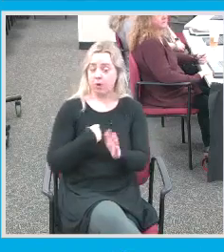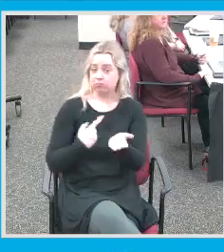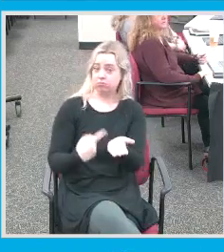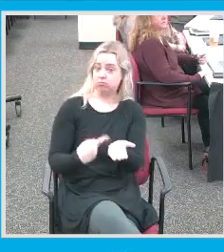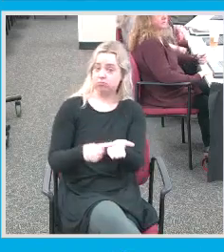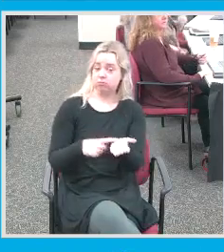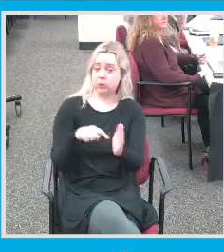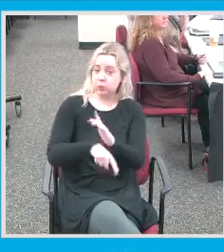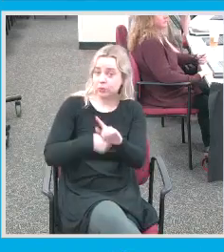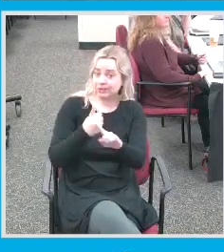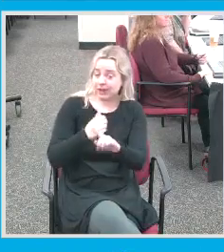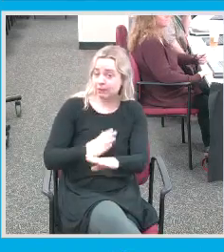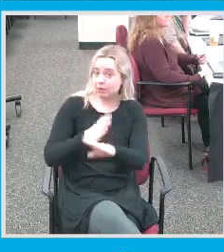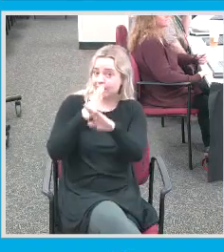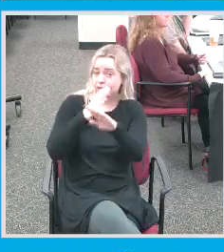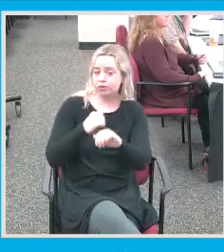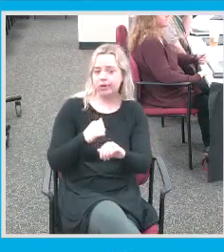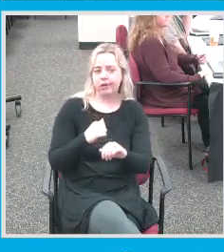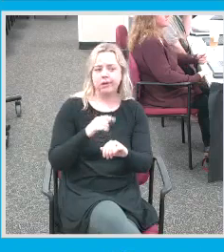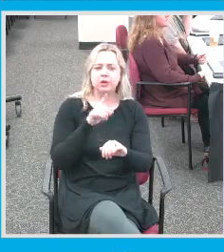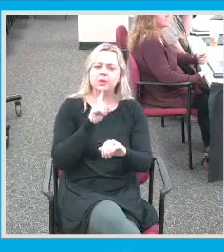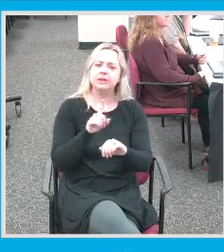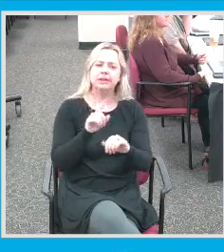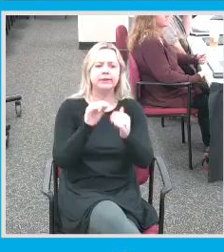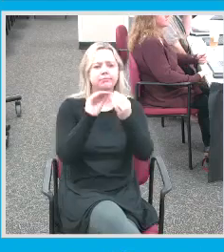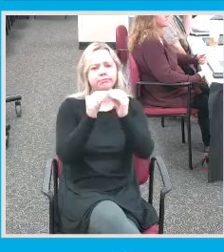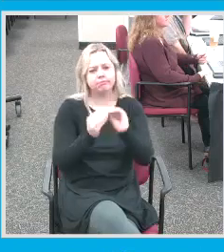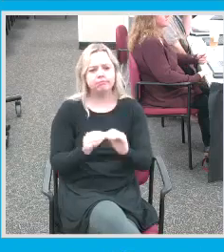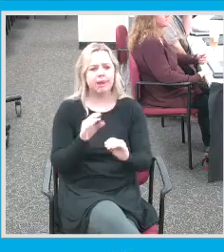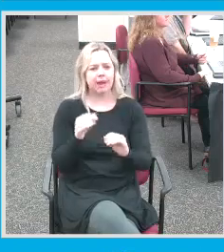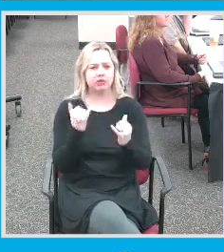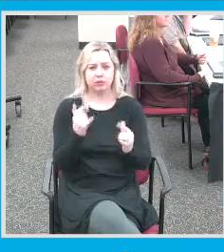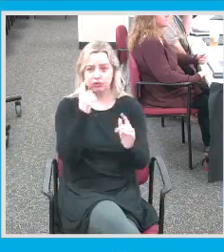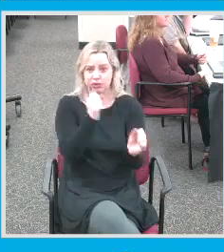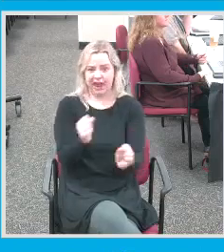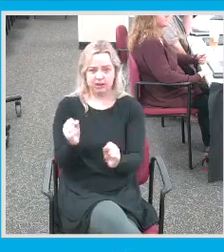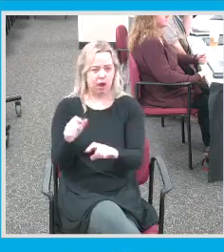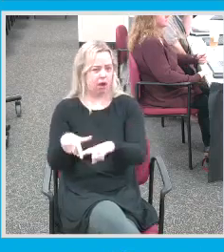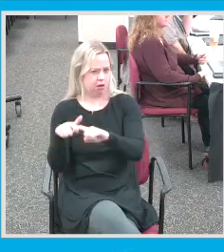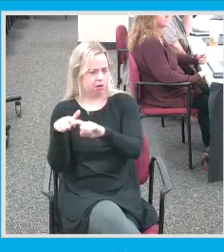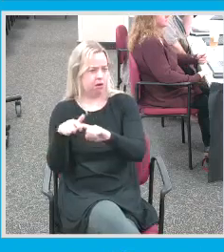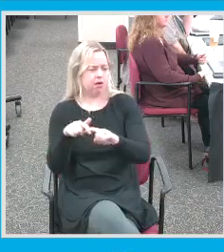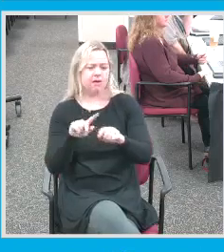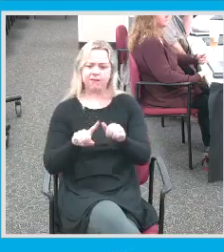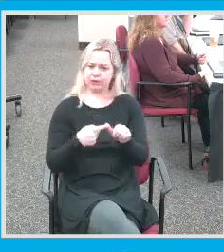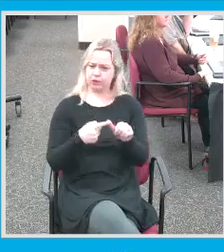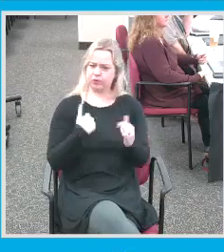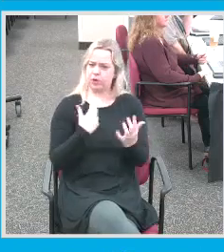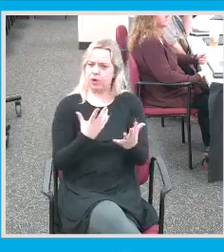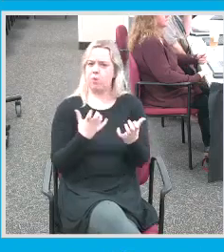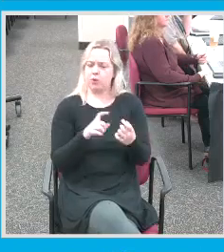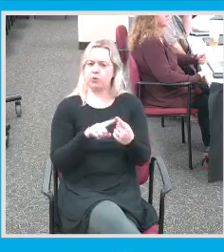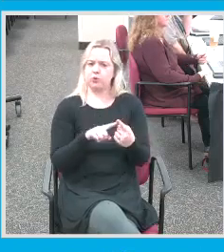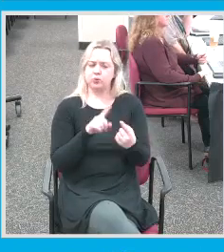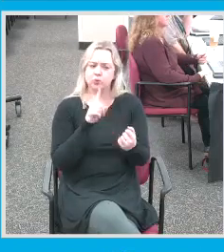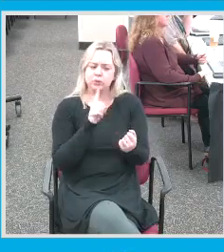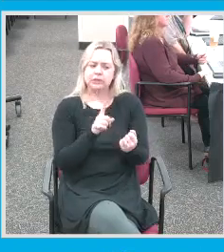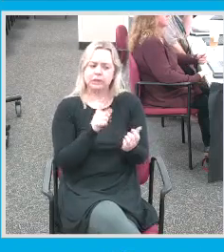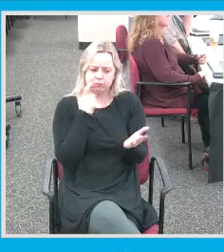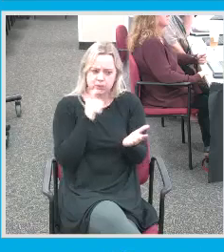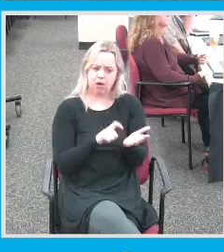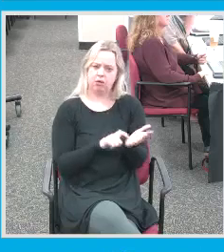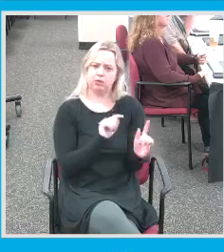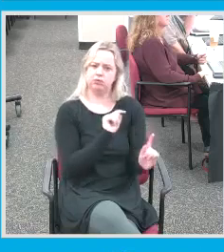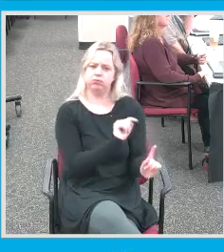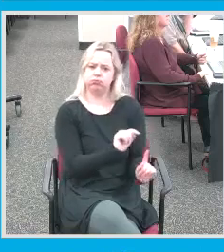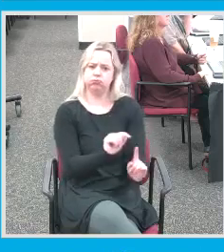prevention, the data, and some of the strategies that are currently happening, I just would like to take a pause and acknowledge the lives of those in our community that